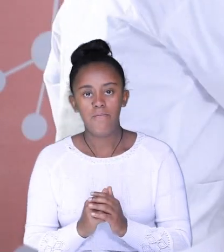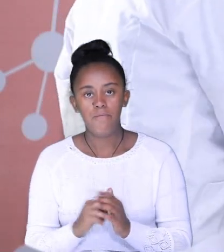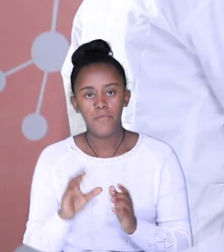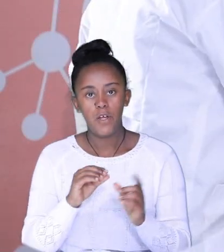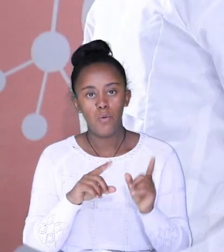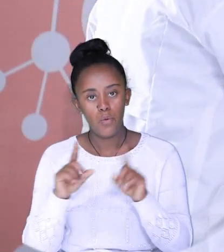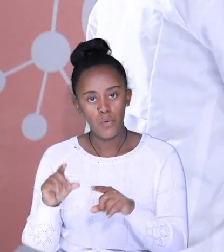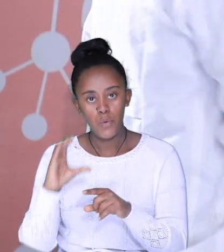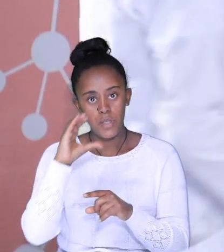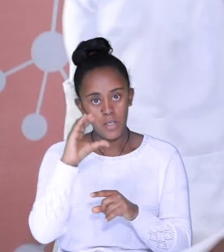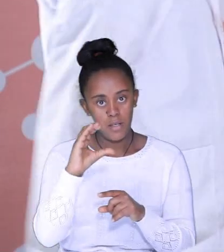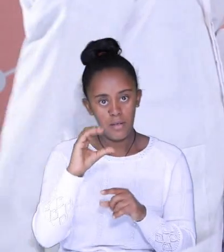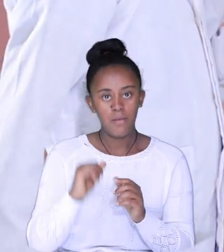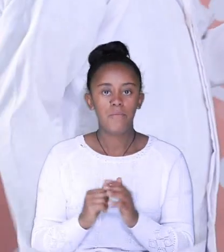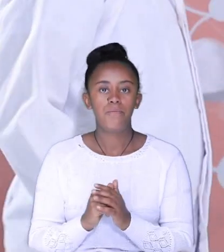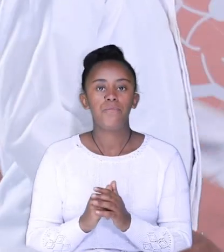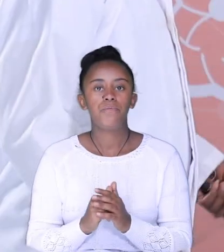And also C